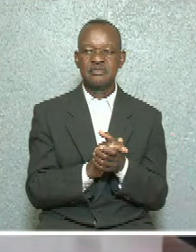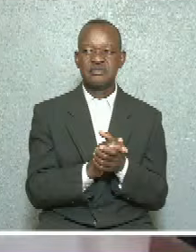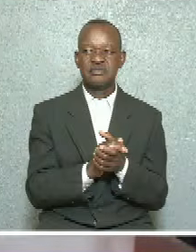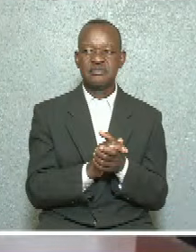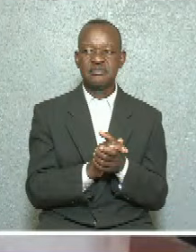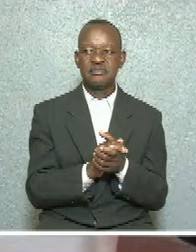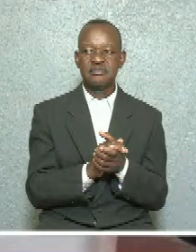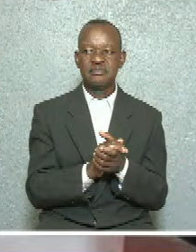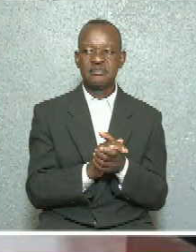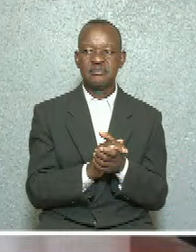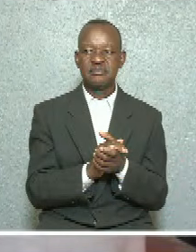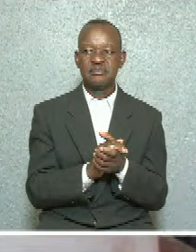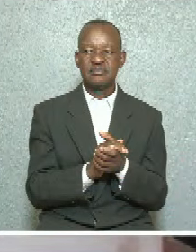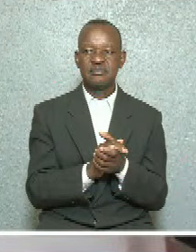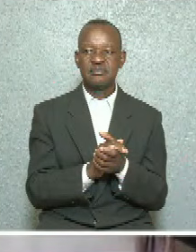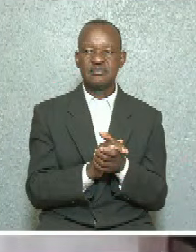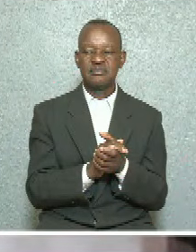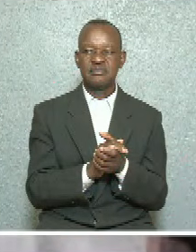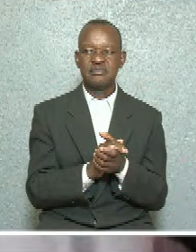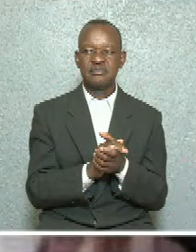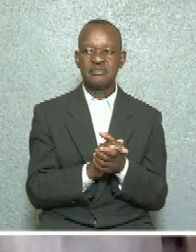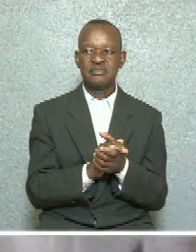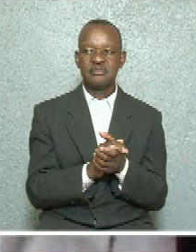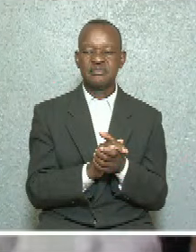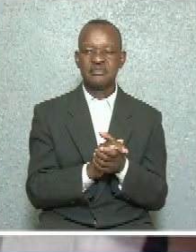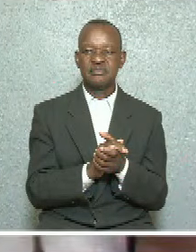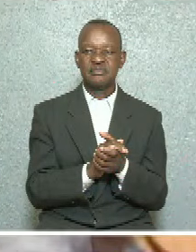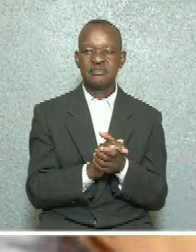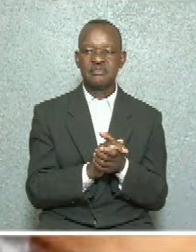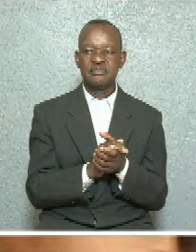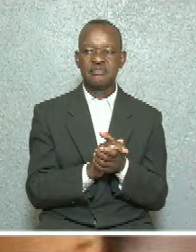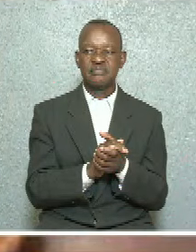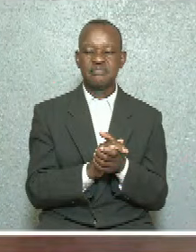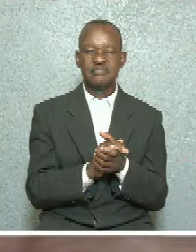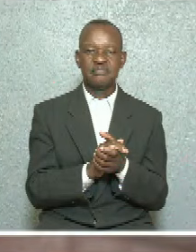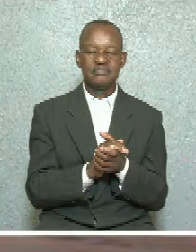Okay, so I'll move like that. Okay.